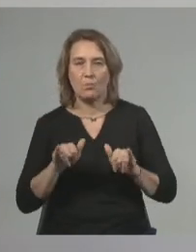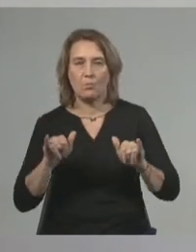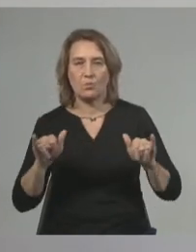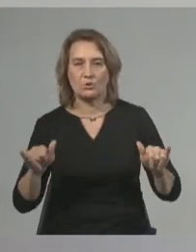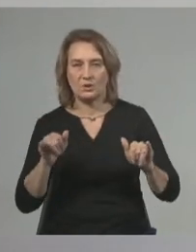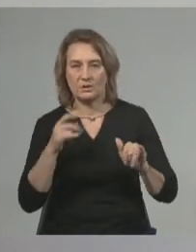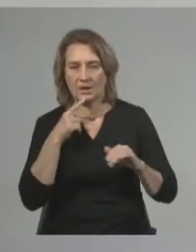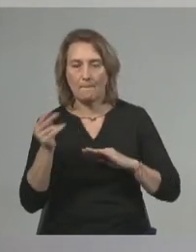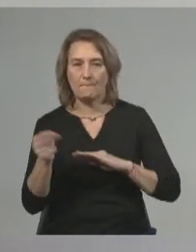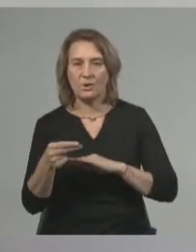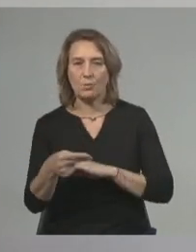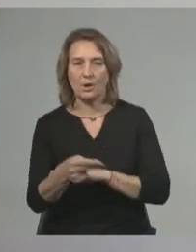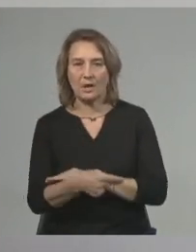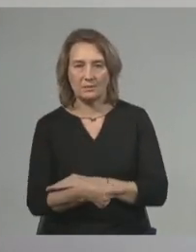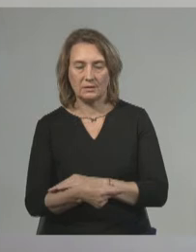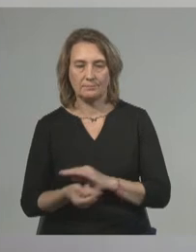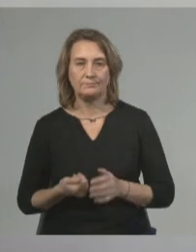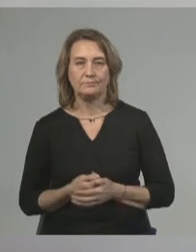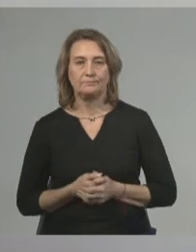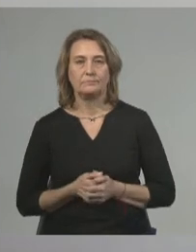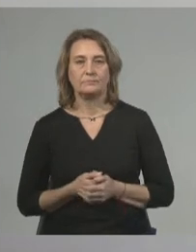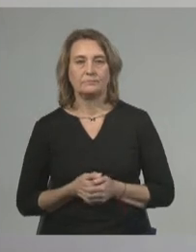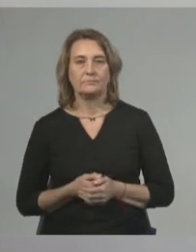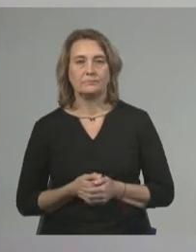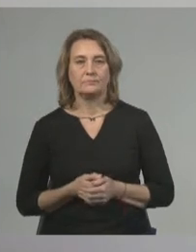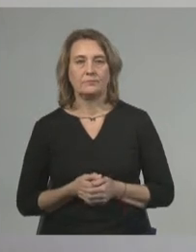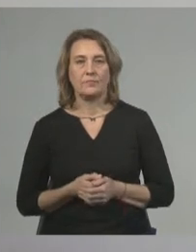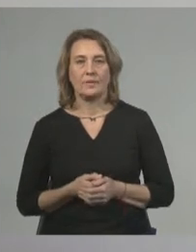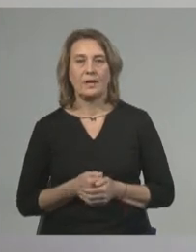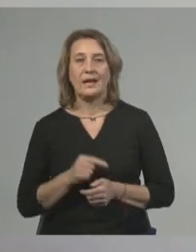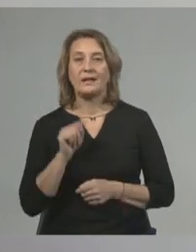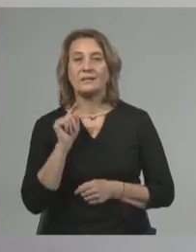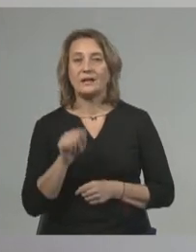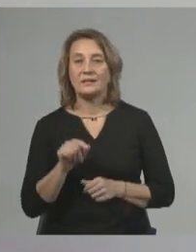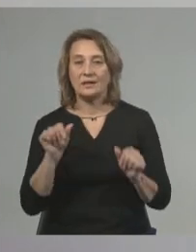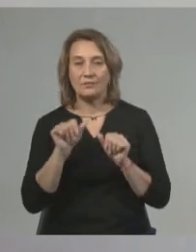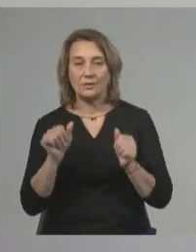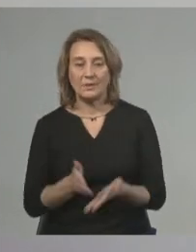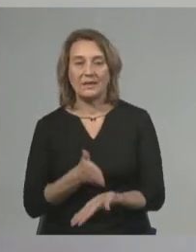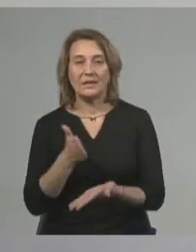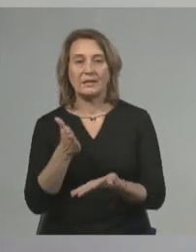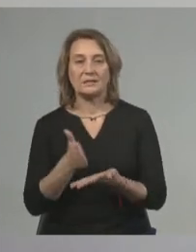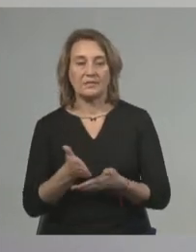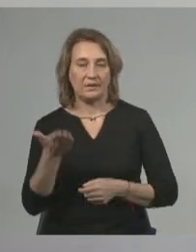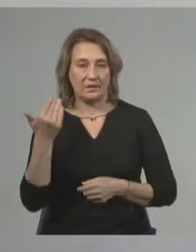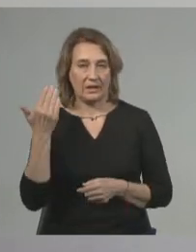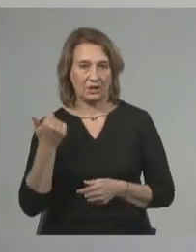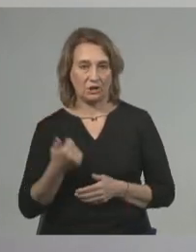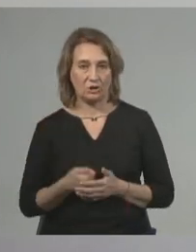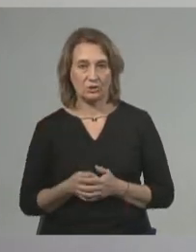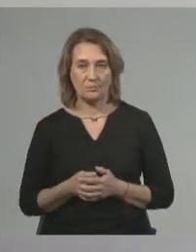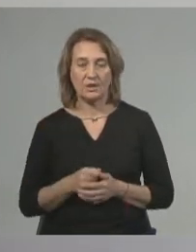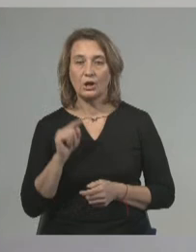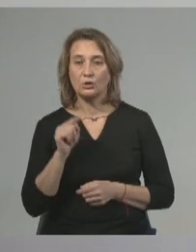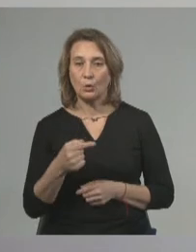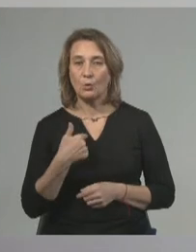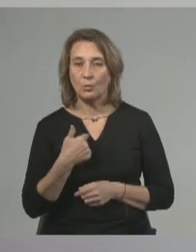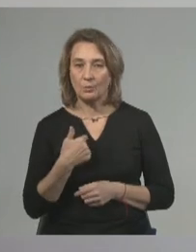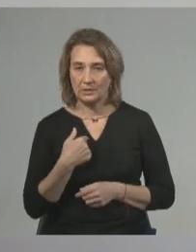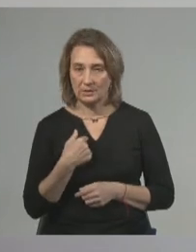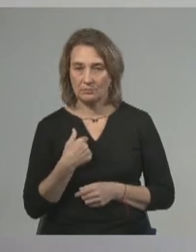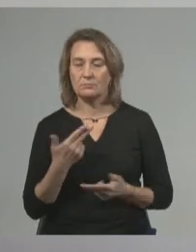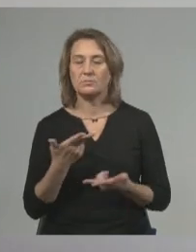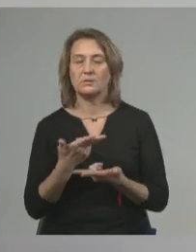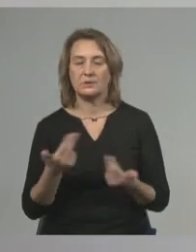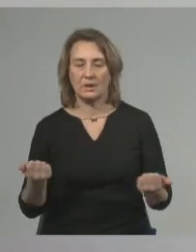but these were all phenomena that existed before and i think that yes it's important to address the the